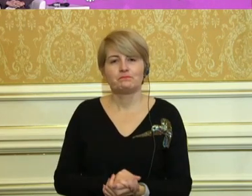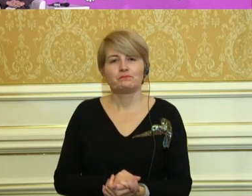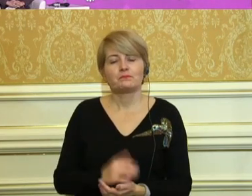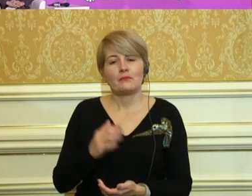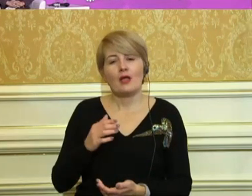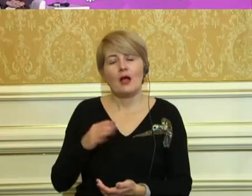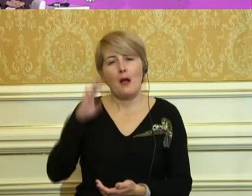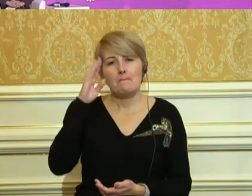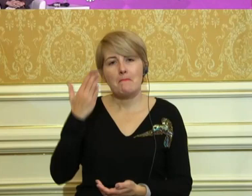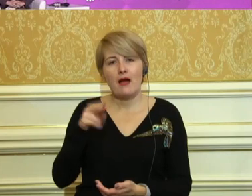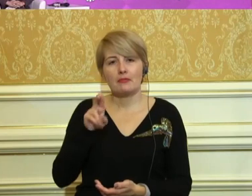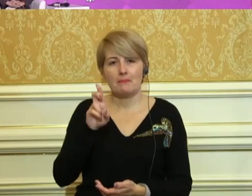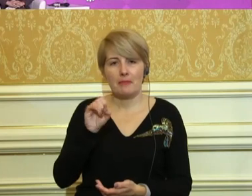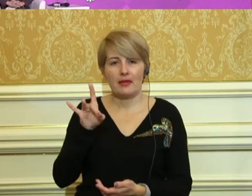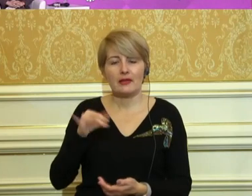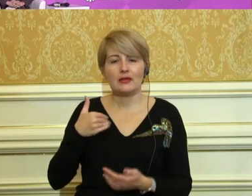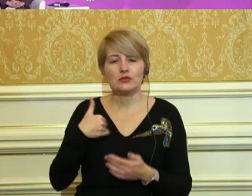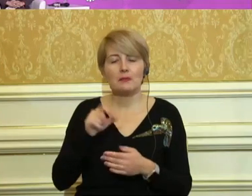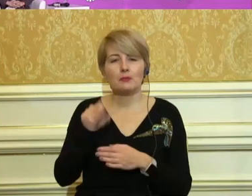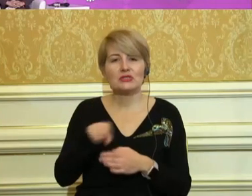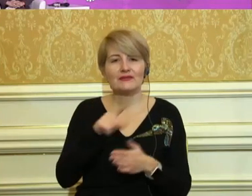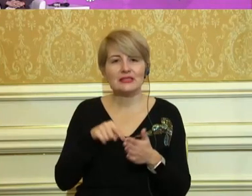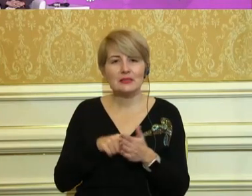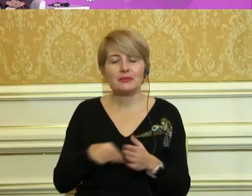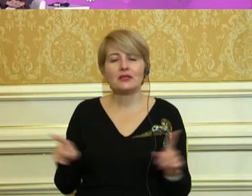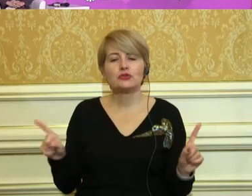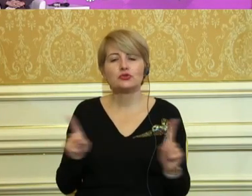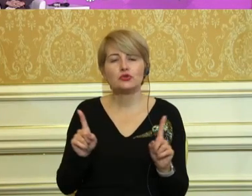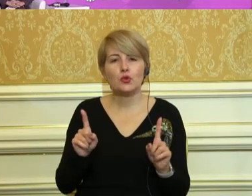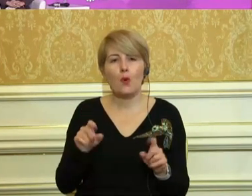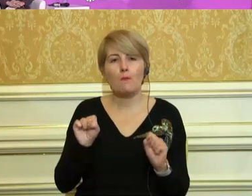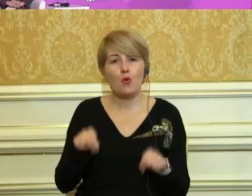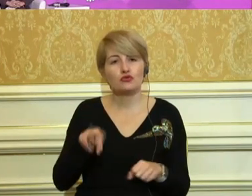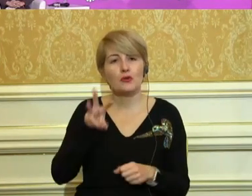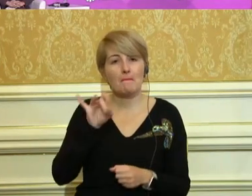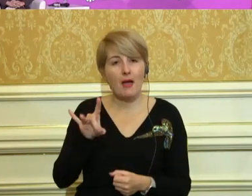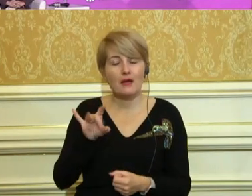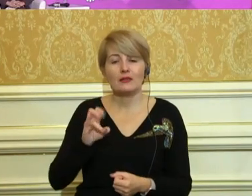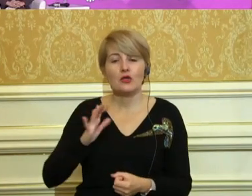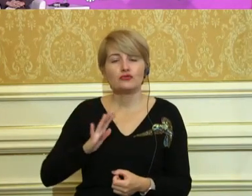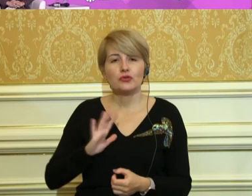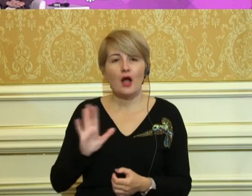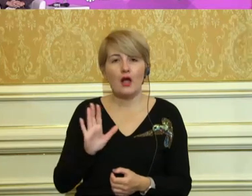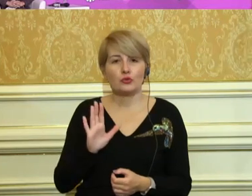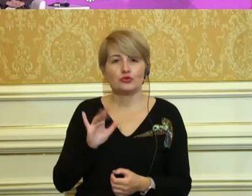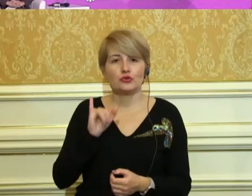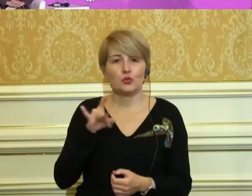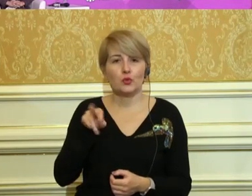self-governance sphere. So, well, I would like to ask you the question, what do you think, what the mayor can